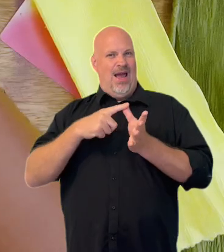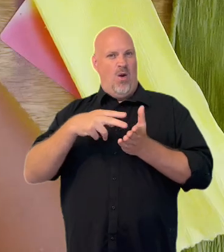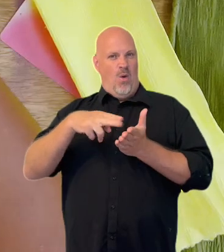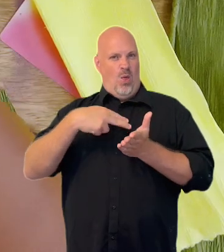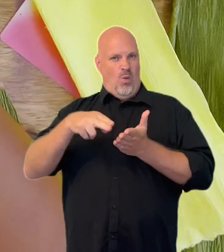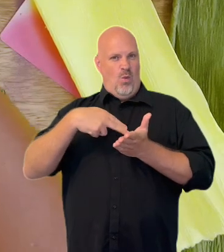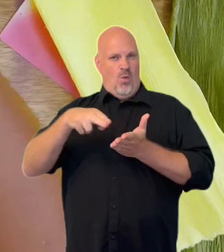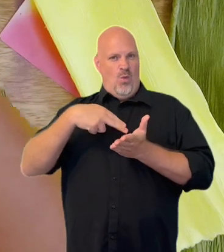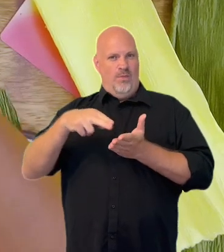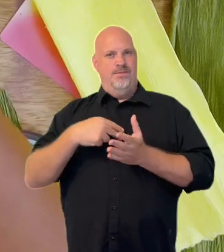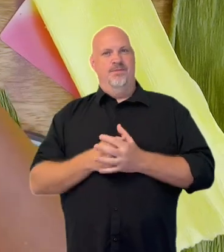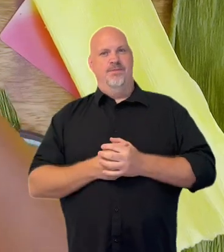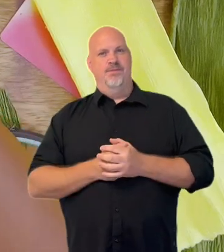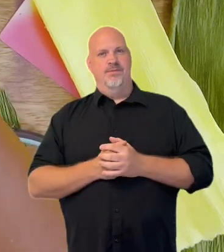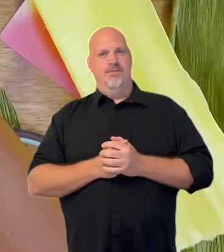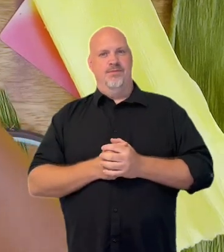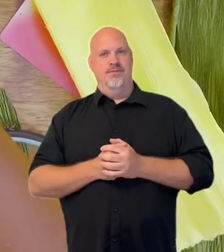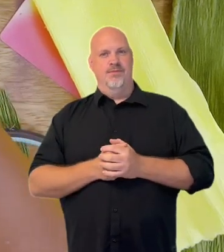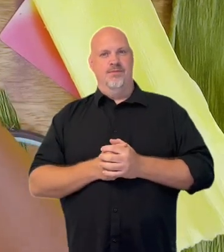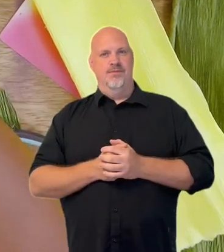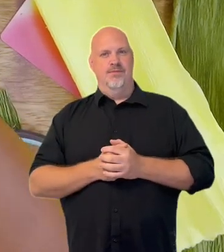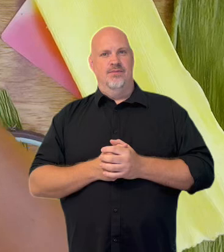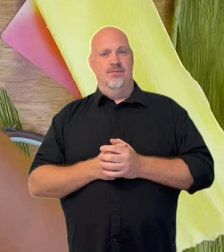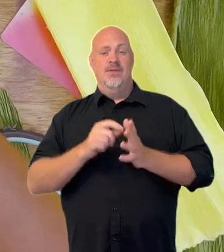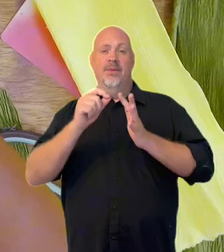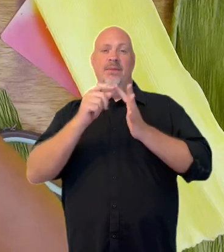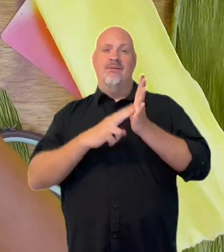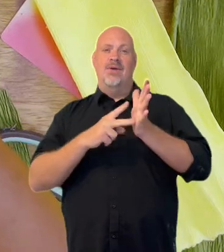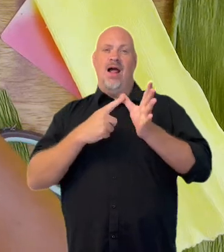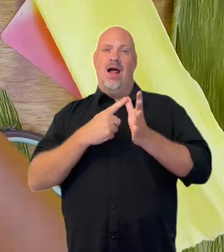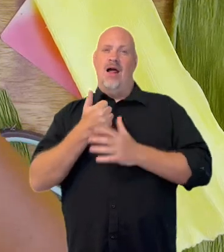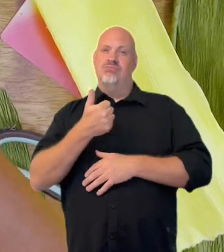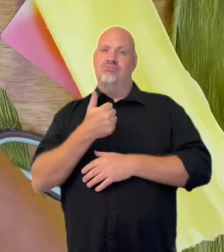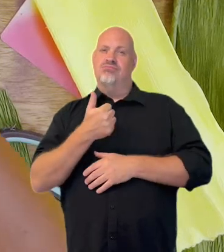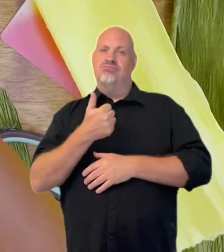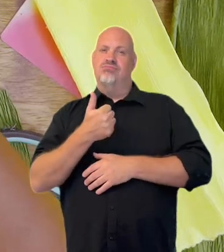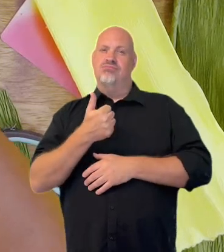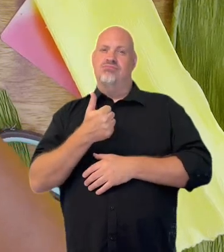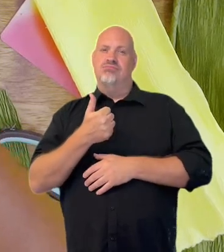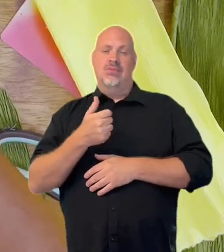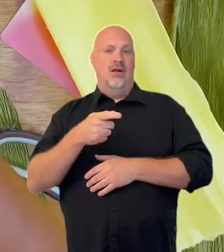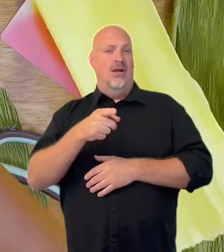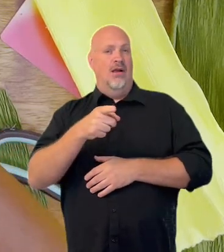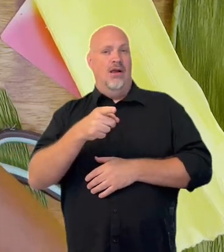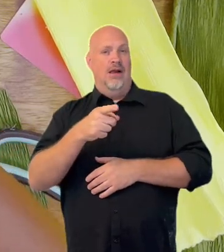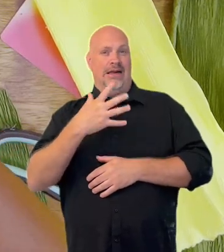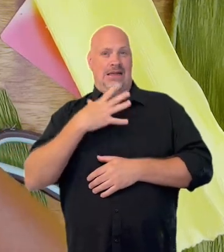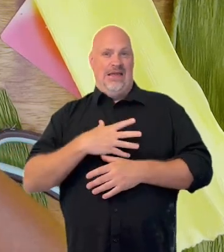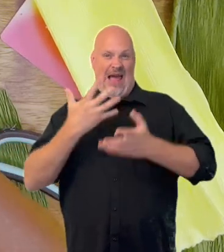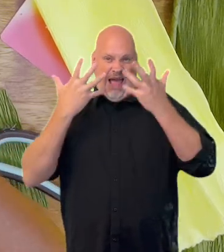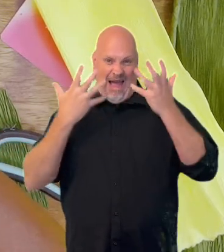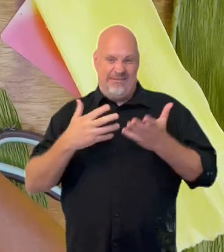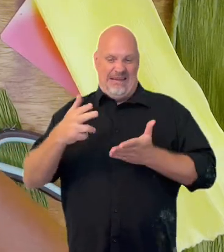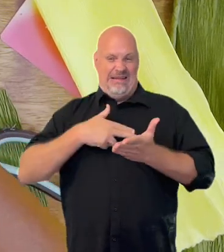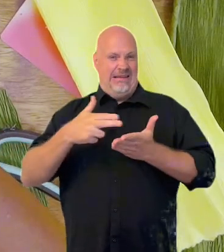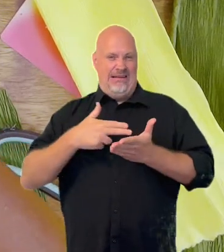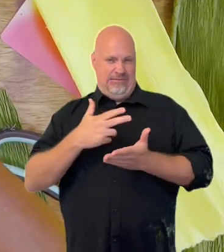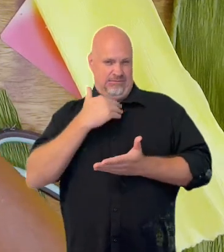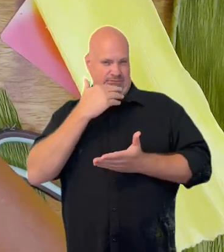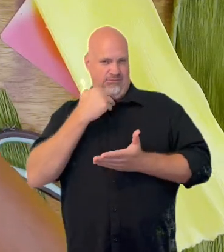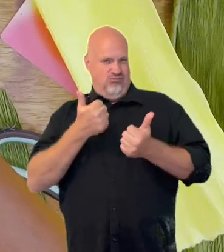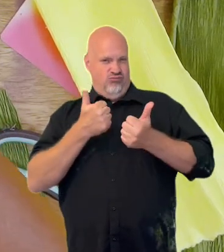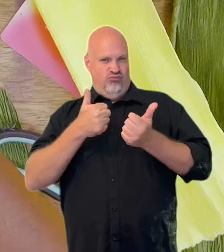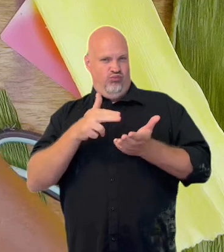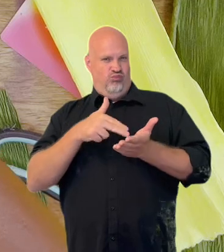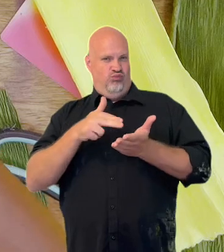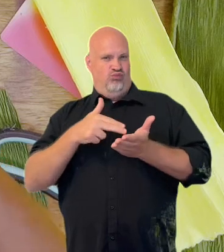it. And with these kind of things, I think the thinner the better, as long as the whole area is covered. And then